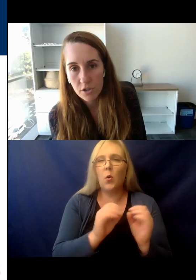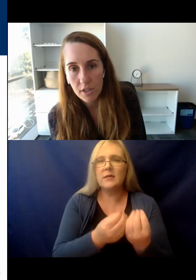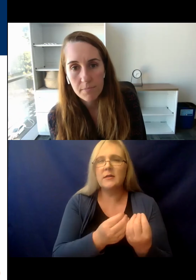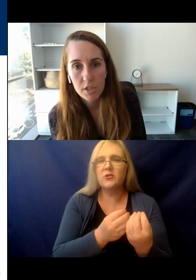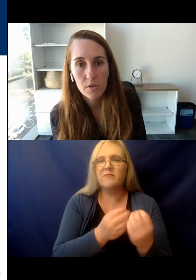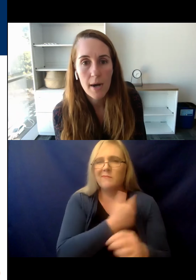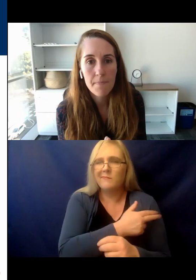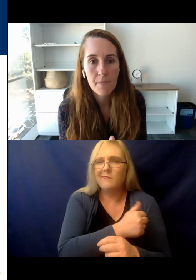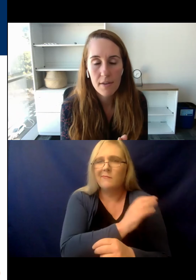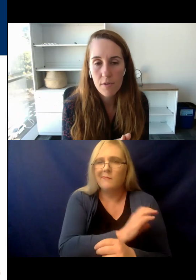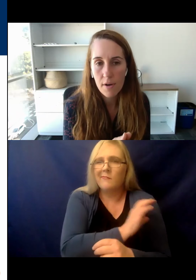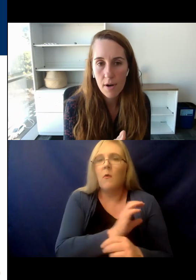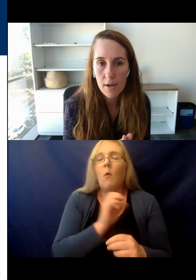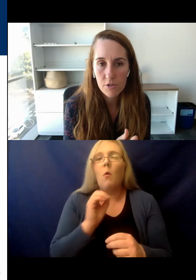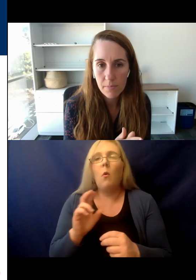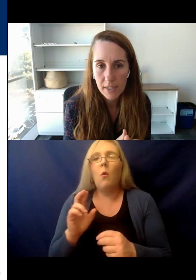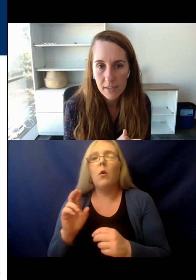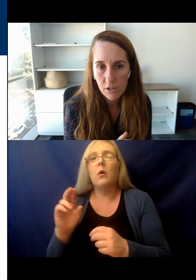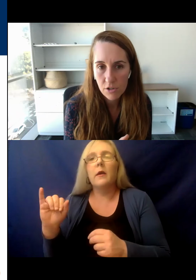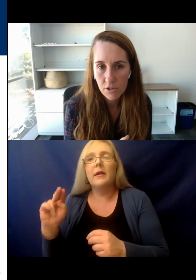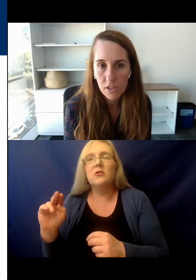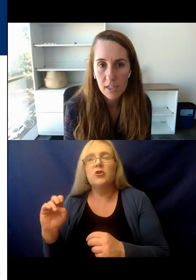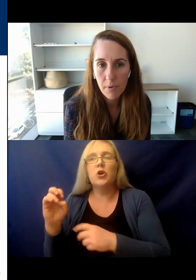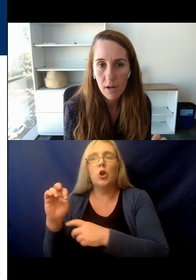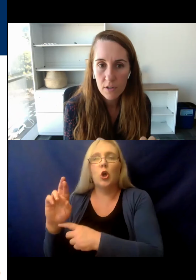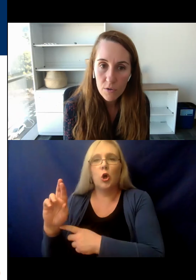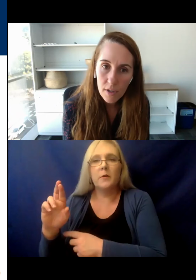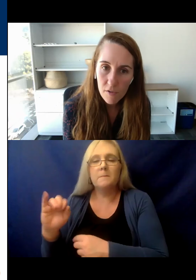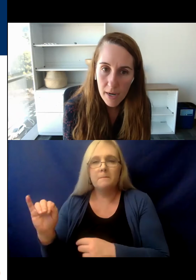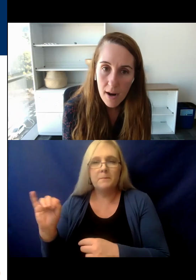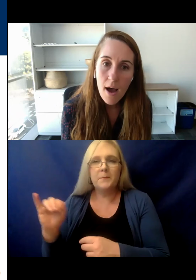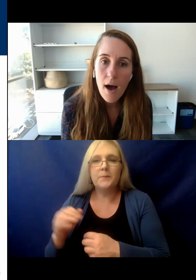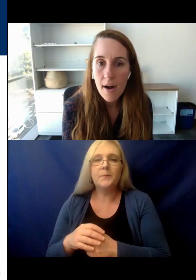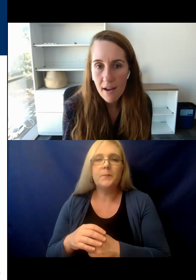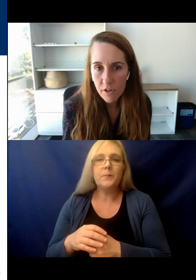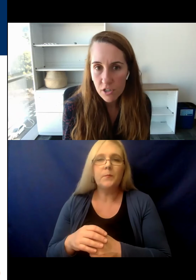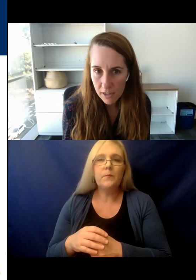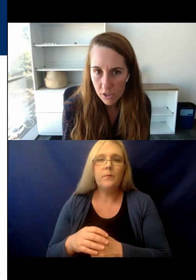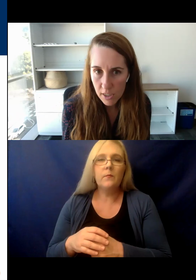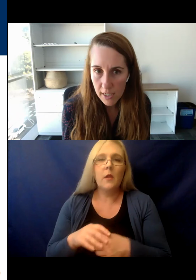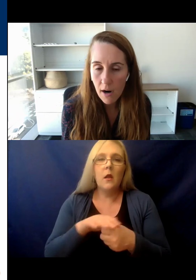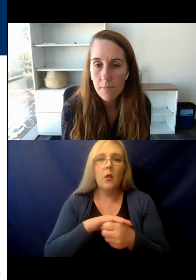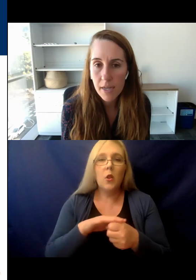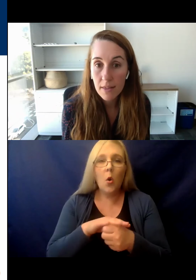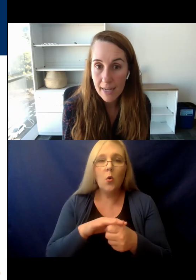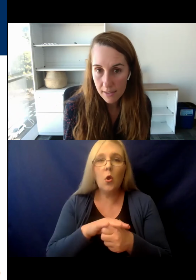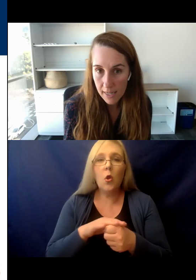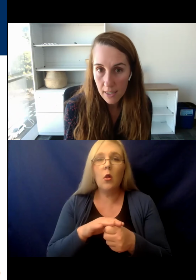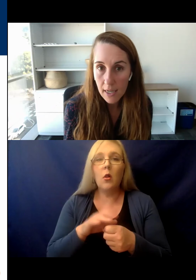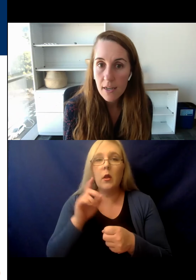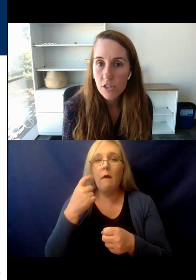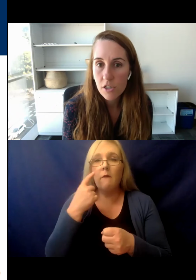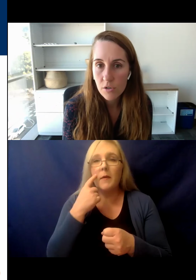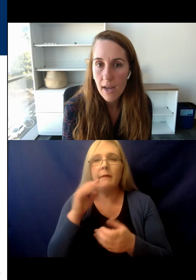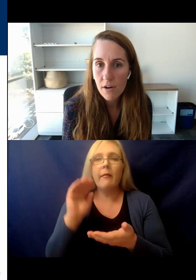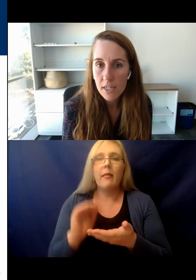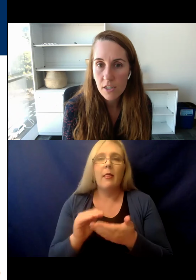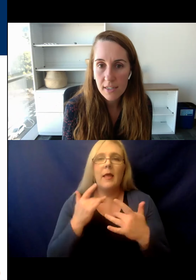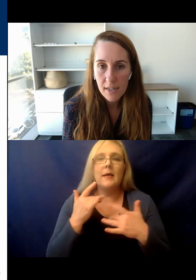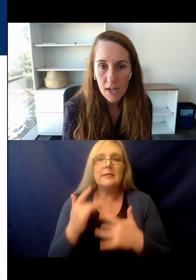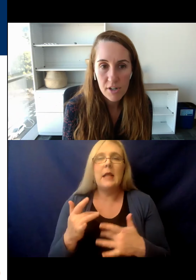an insurer. So AAAs that are structured as part of a local government, on average nationally, are a bit less likely